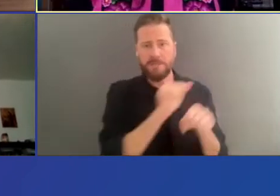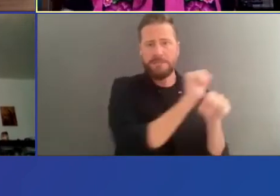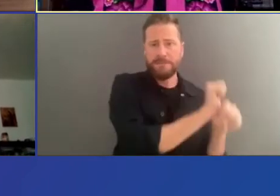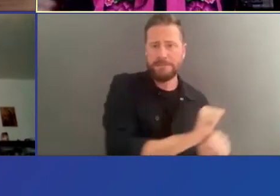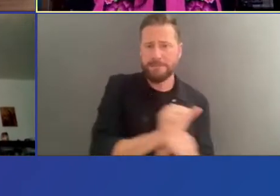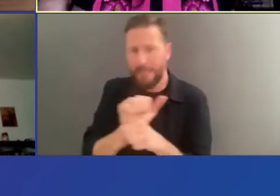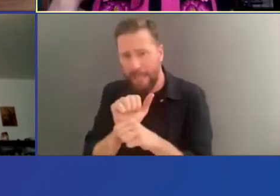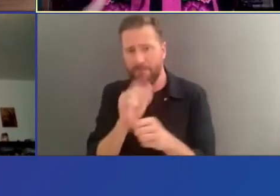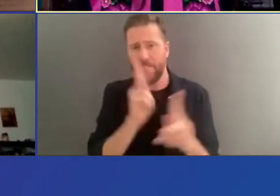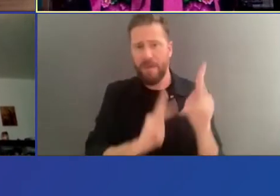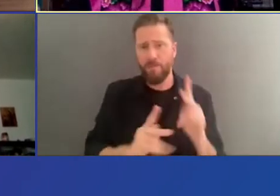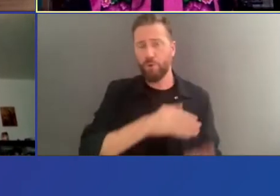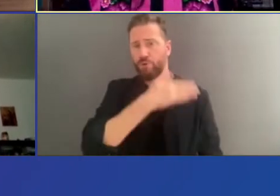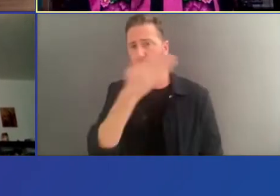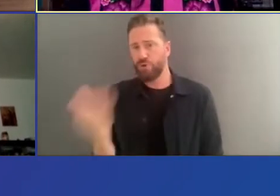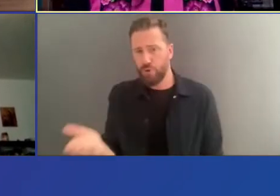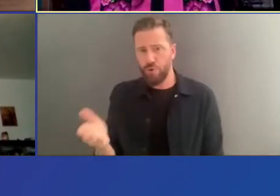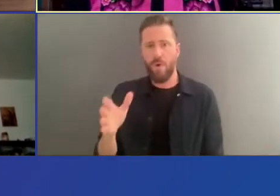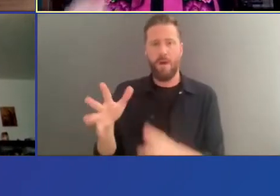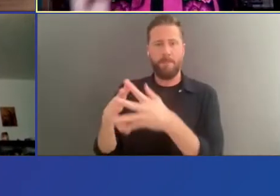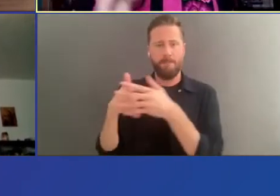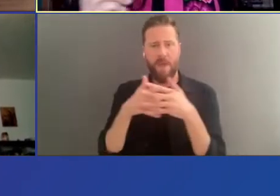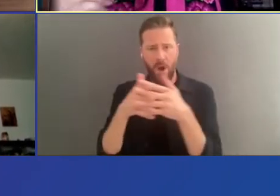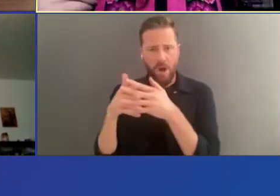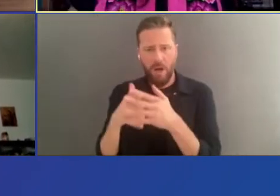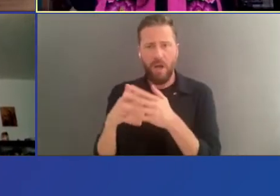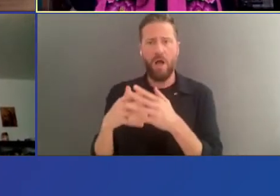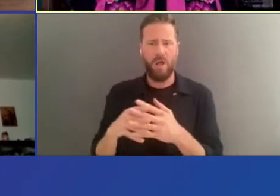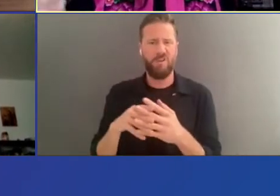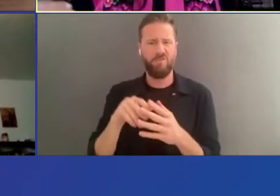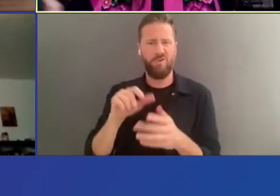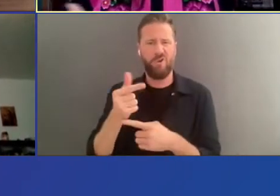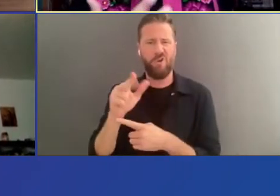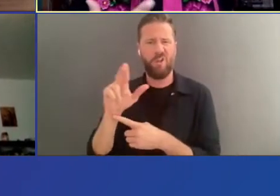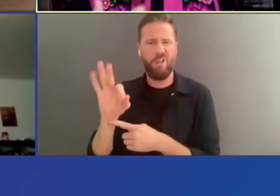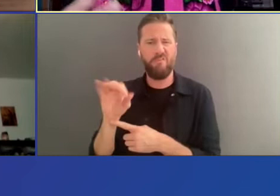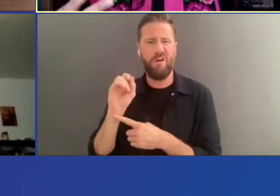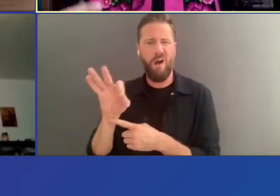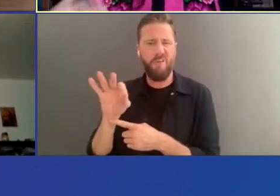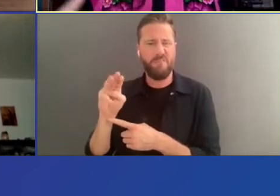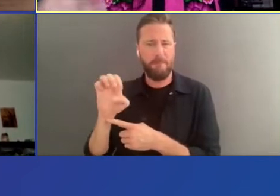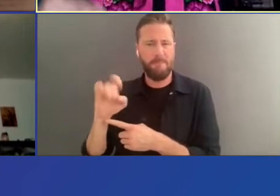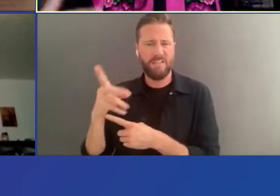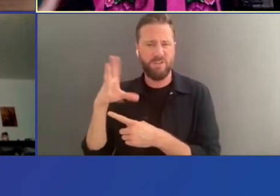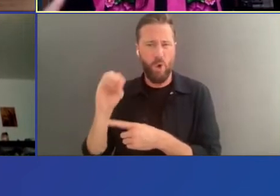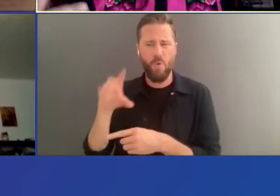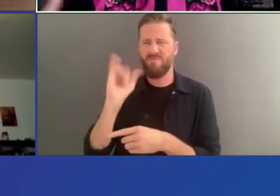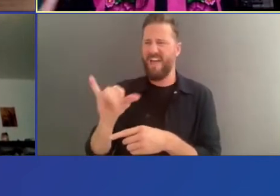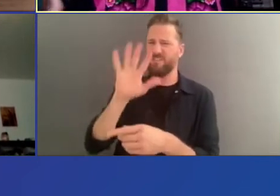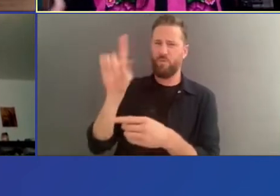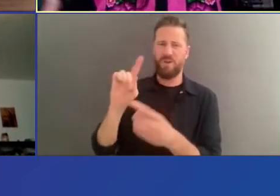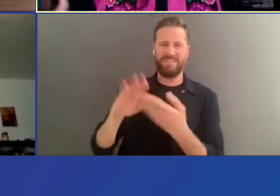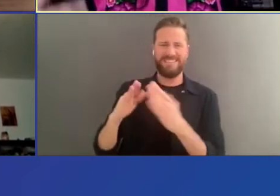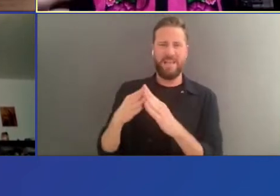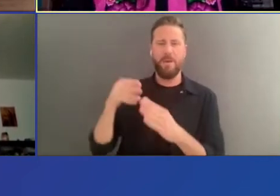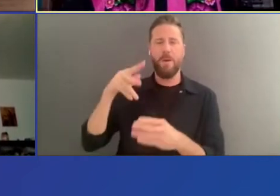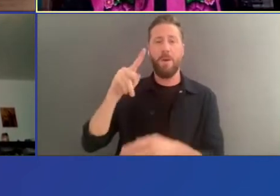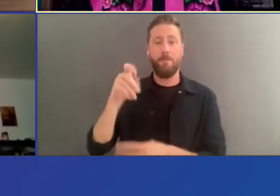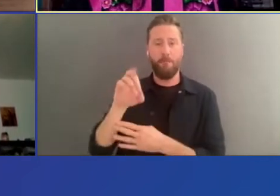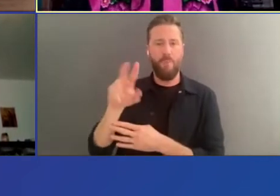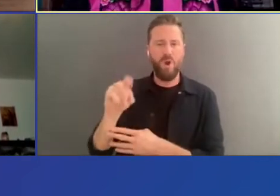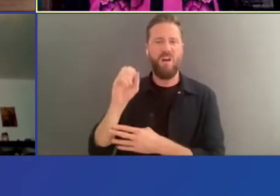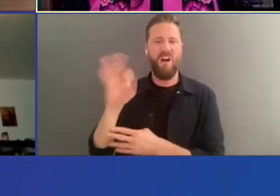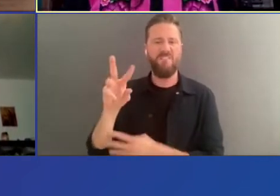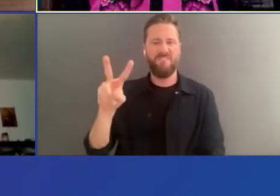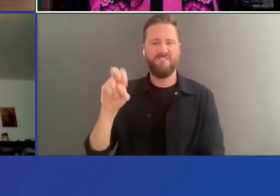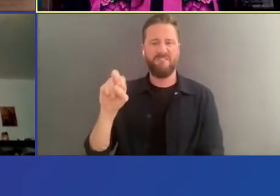the Americas, to the Gulf of Mexico, more specifically to the port of Veracruz, where the state where my tradition comes